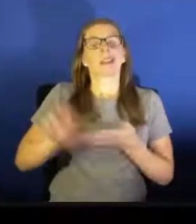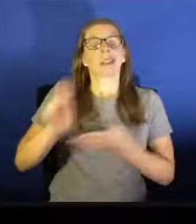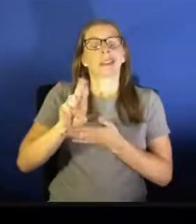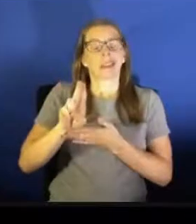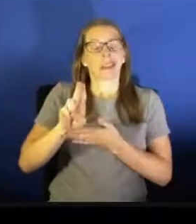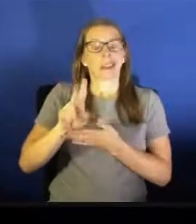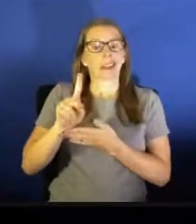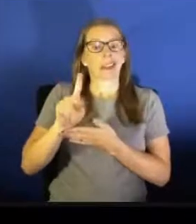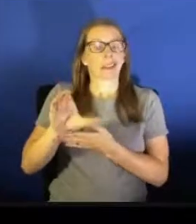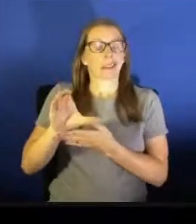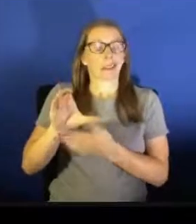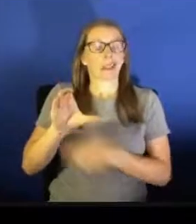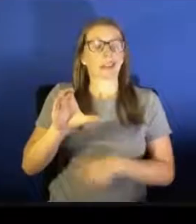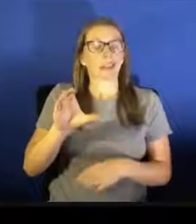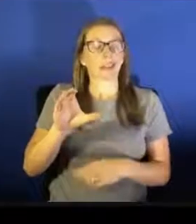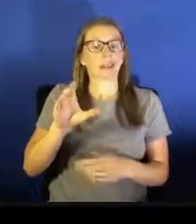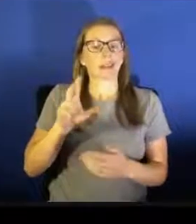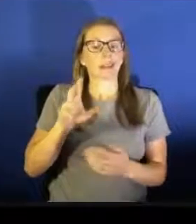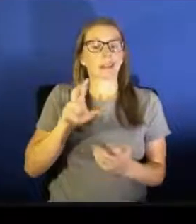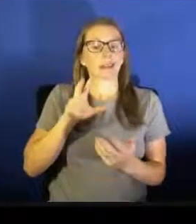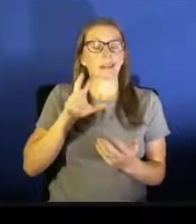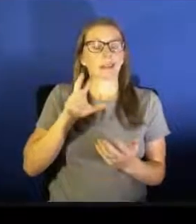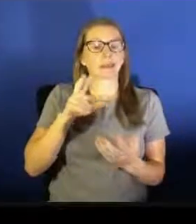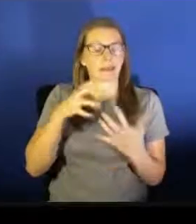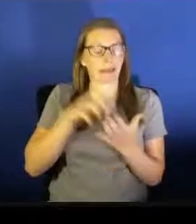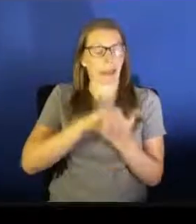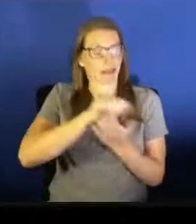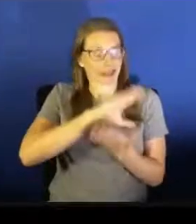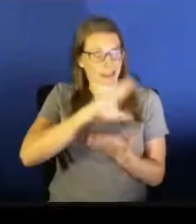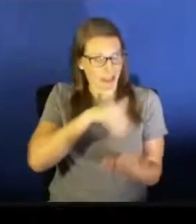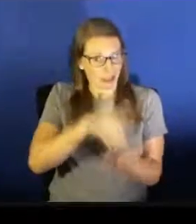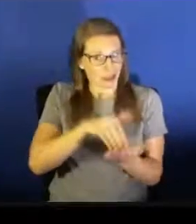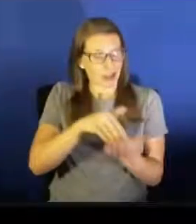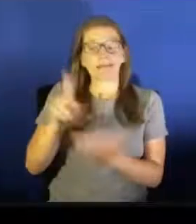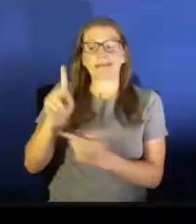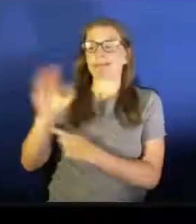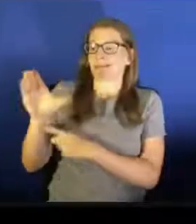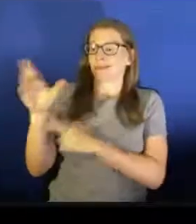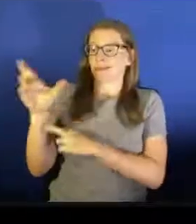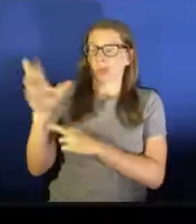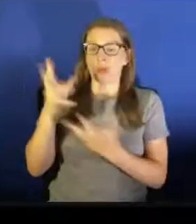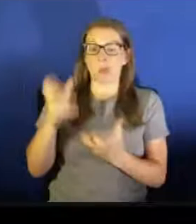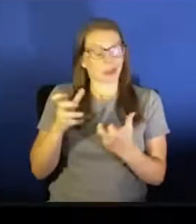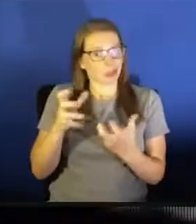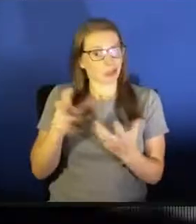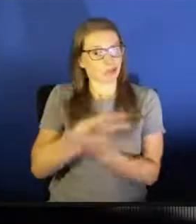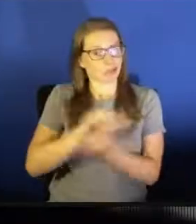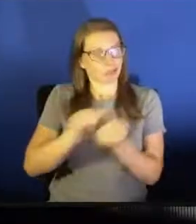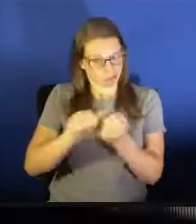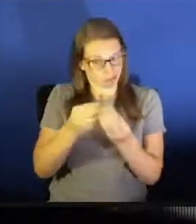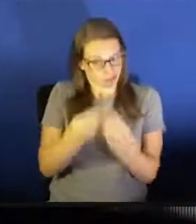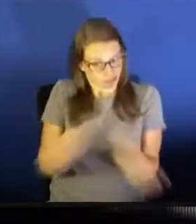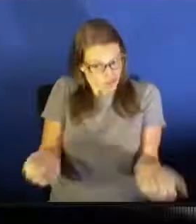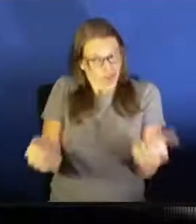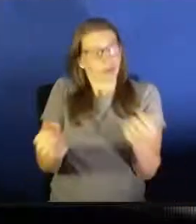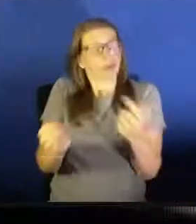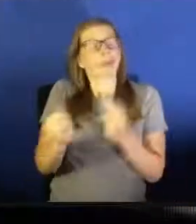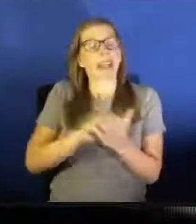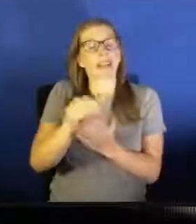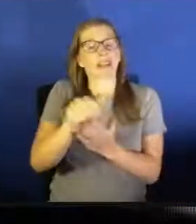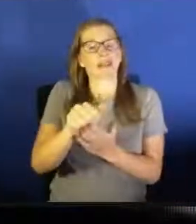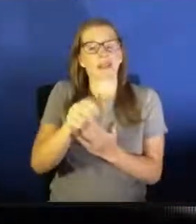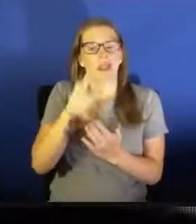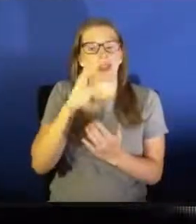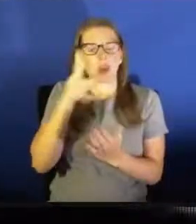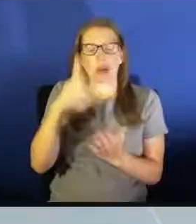to strike out future cases. We team up to share the importance of screenings and treatments available. Coming up now on the Morning Medical